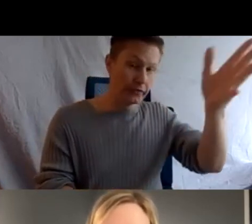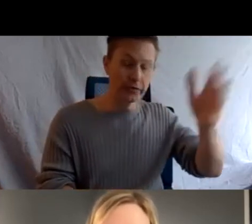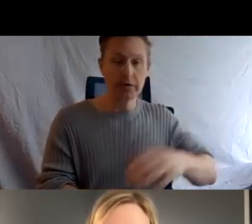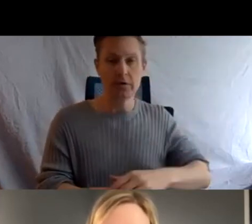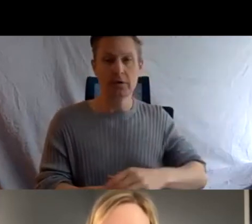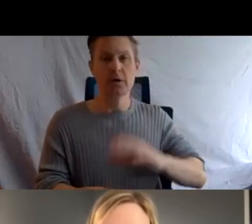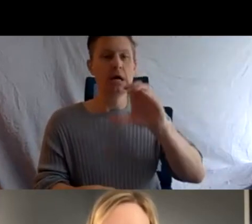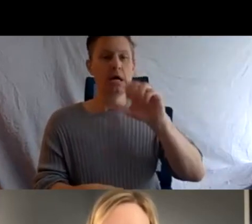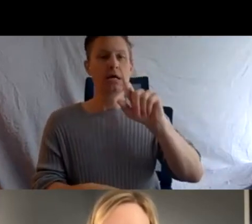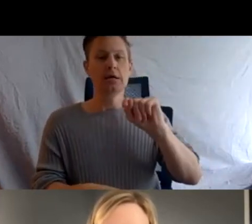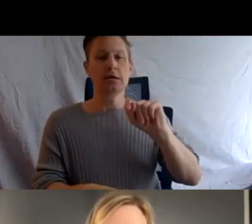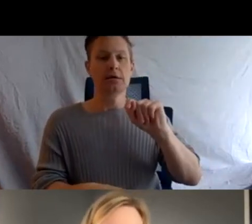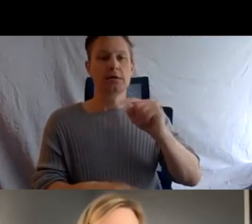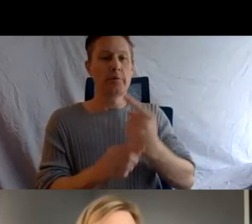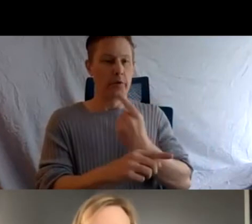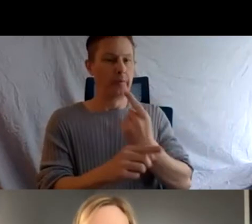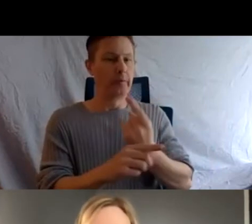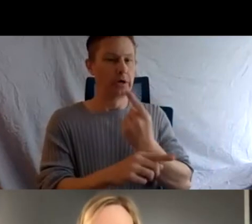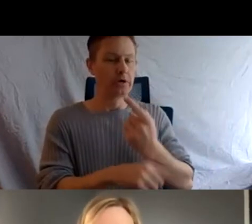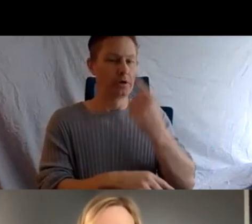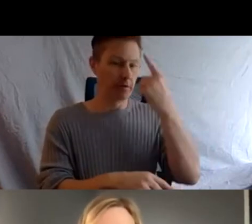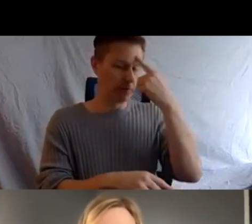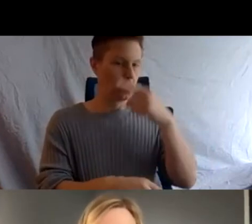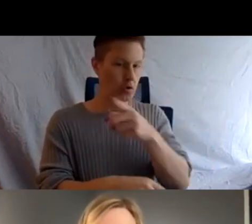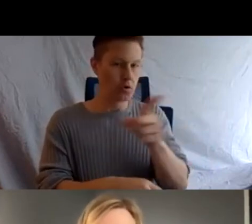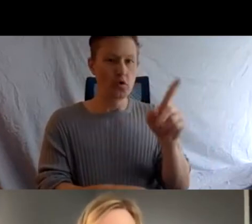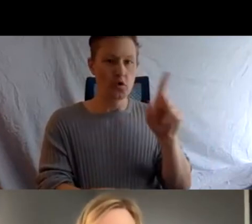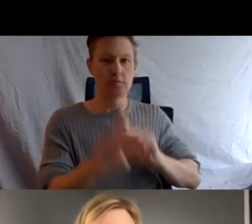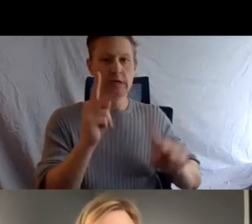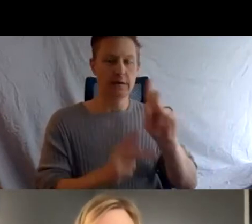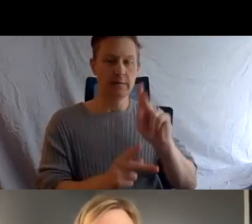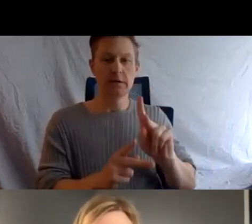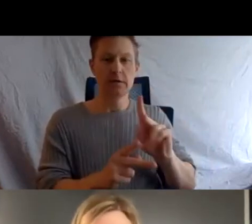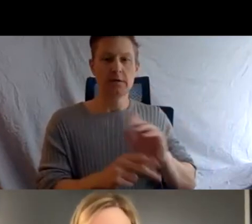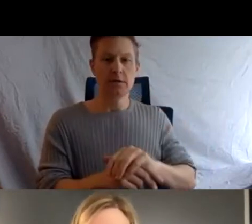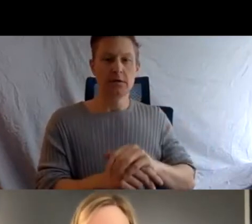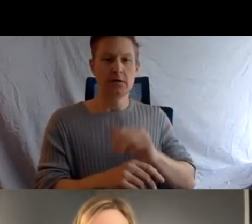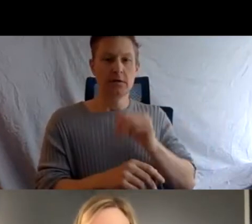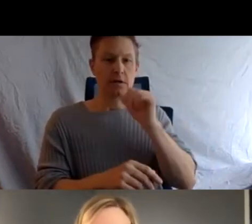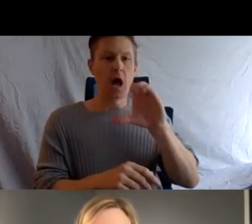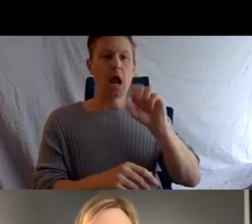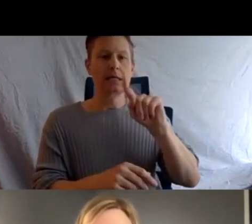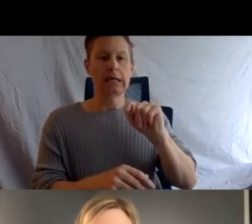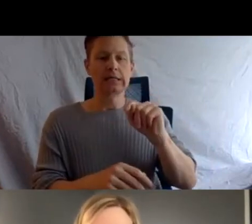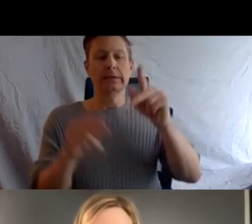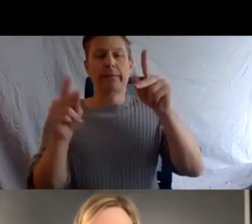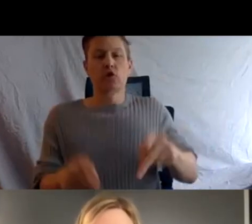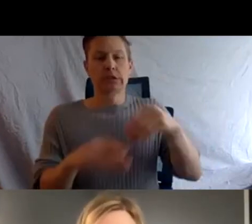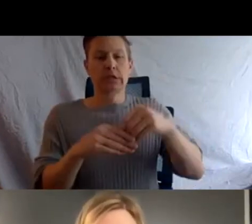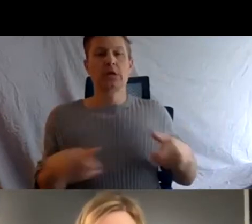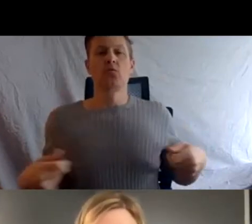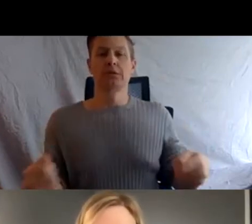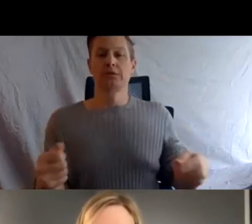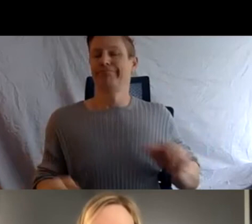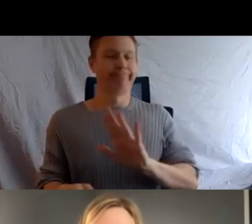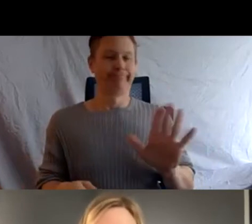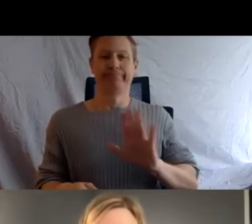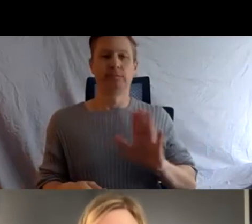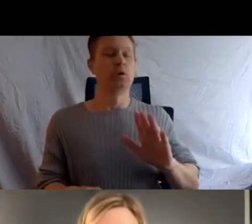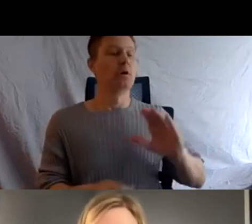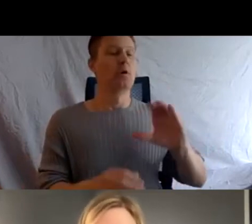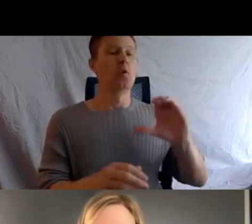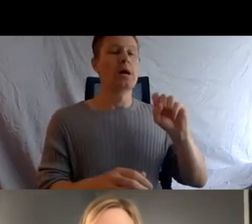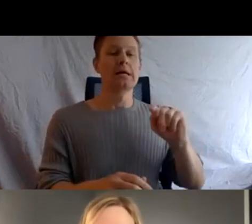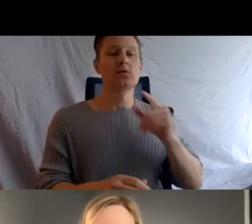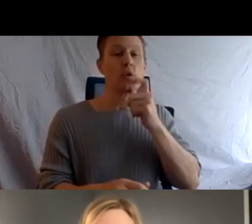those roles for those particular people. Instead of casting the person in the wheelchair, we are casting the friend, we are